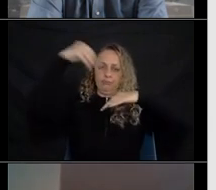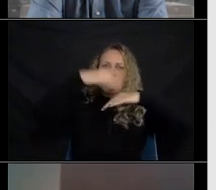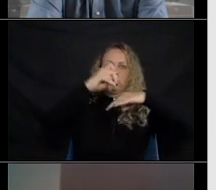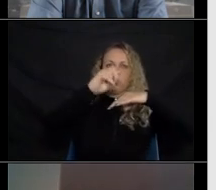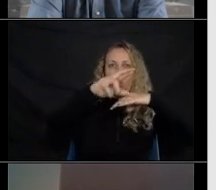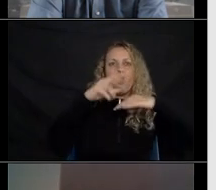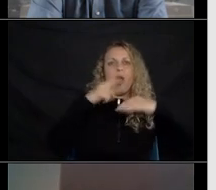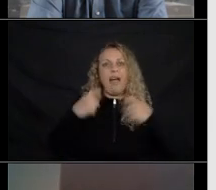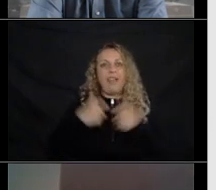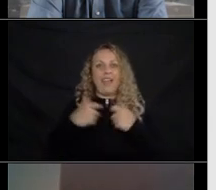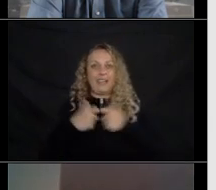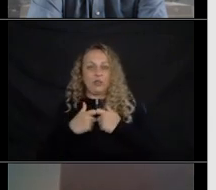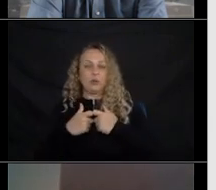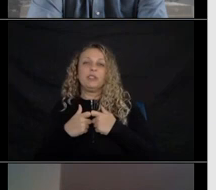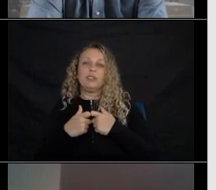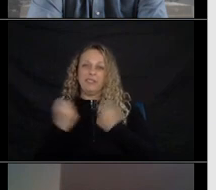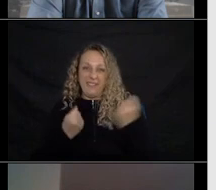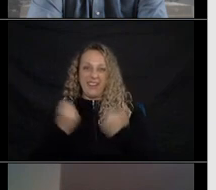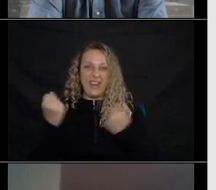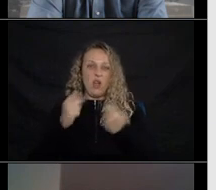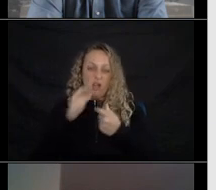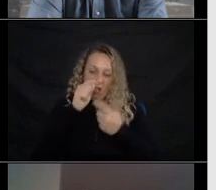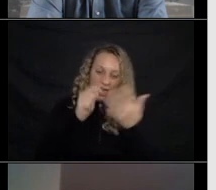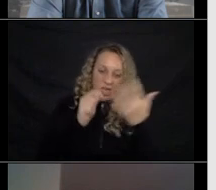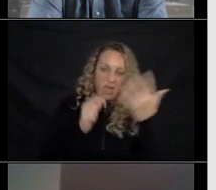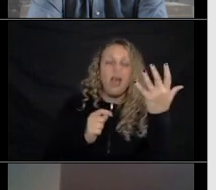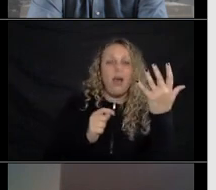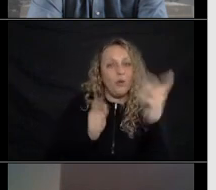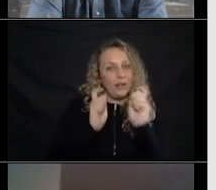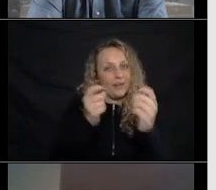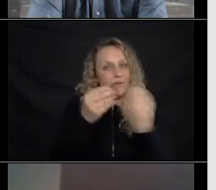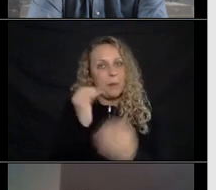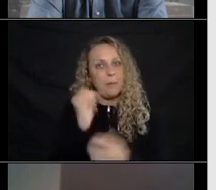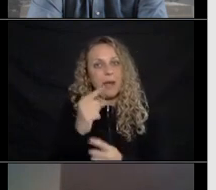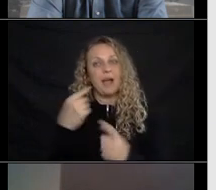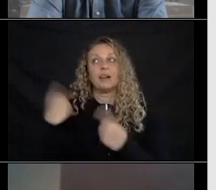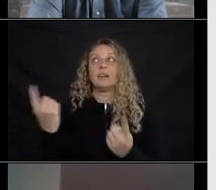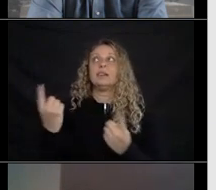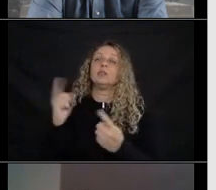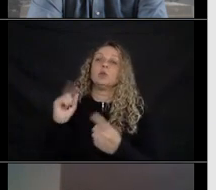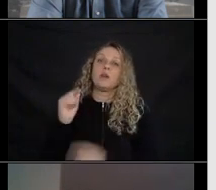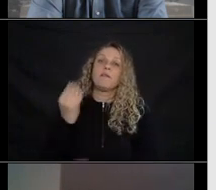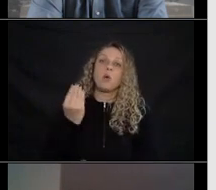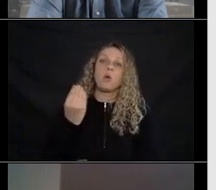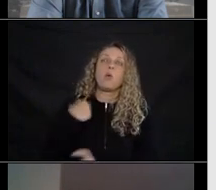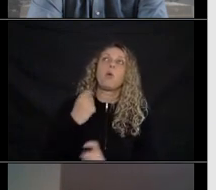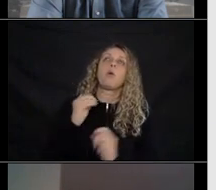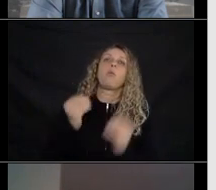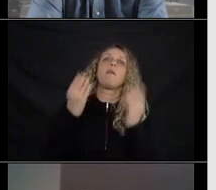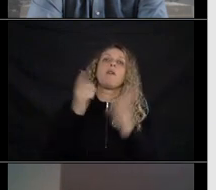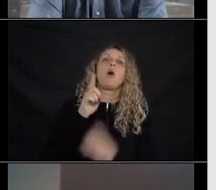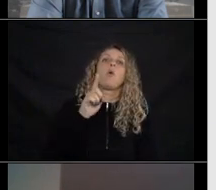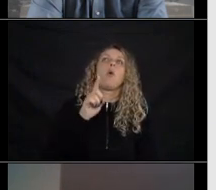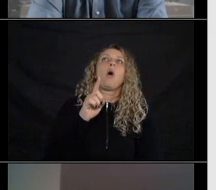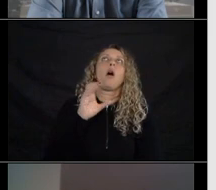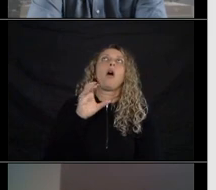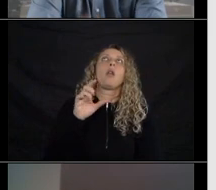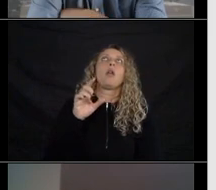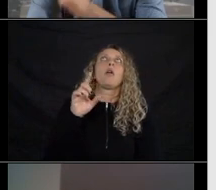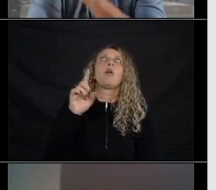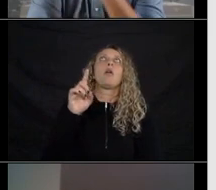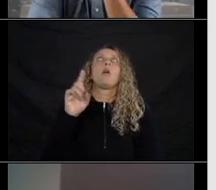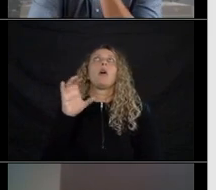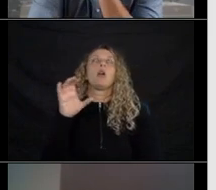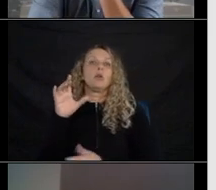vehicle supply equipment. To date, since 2014, the program has provided 111 rebates totaling